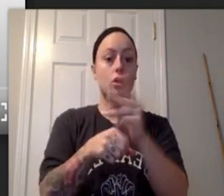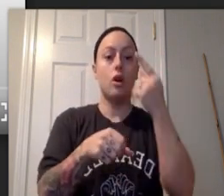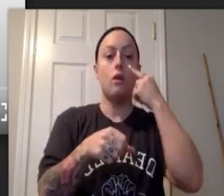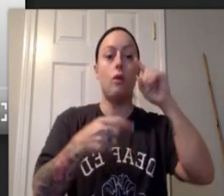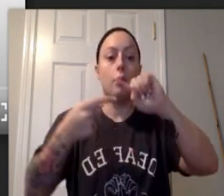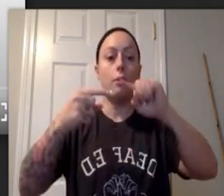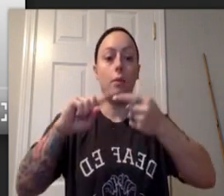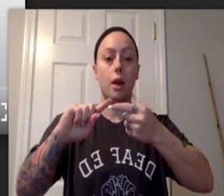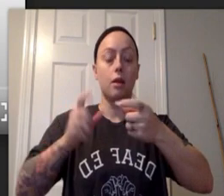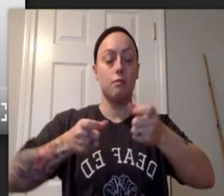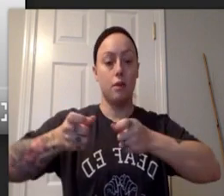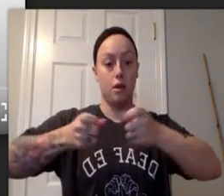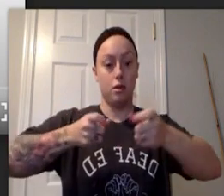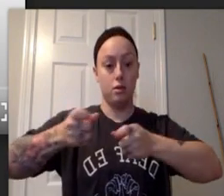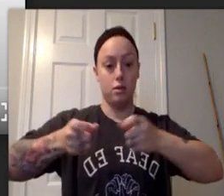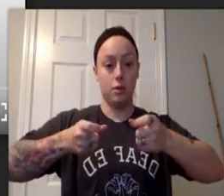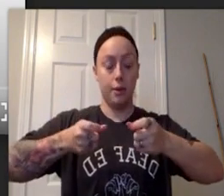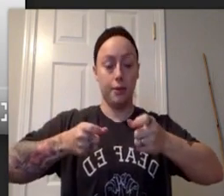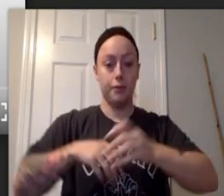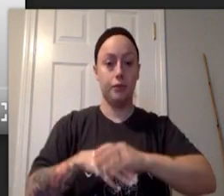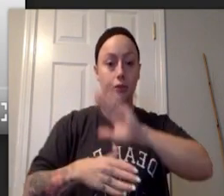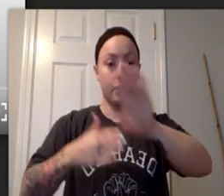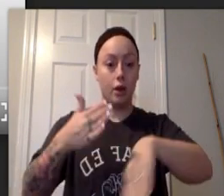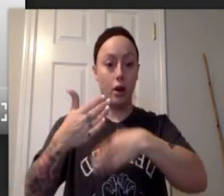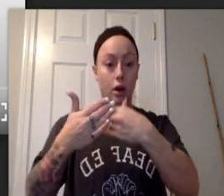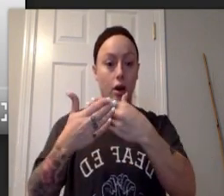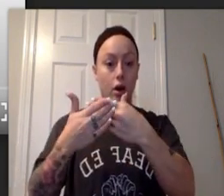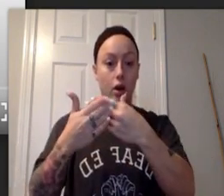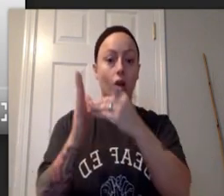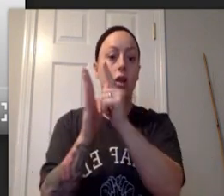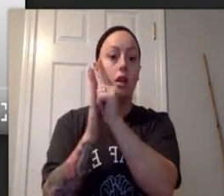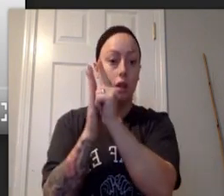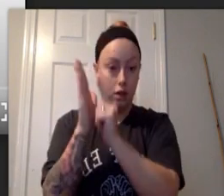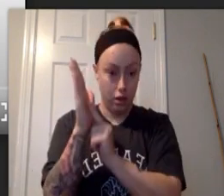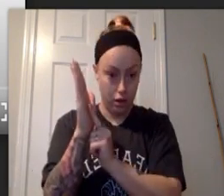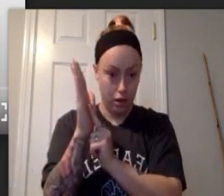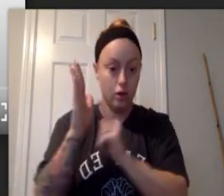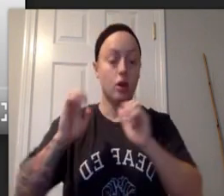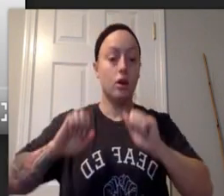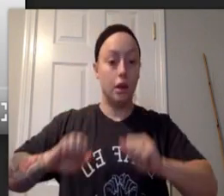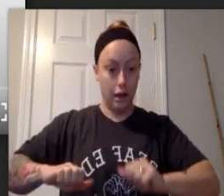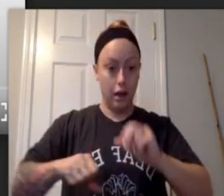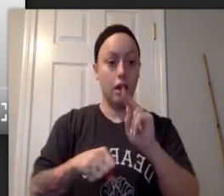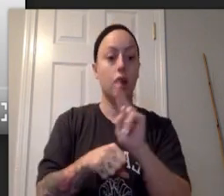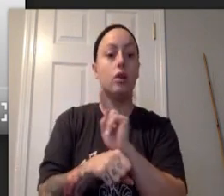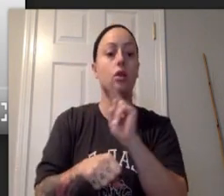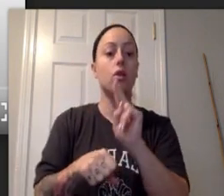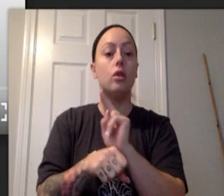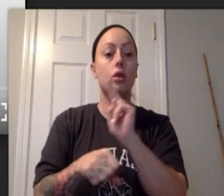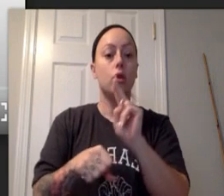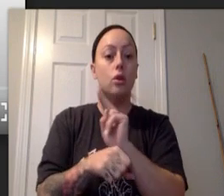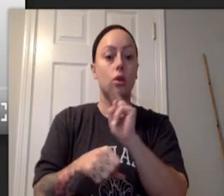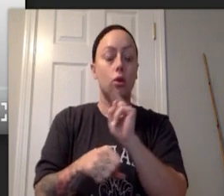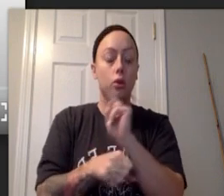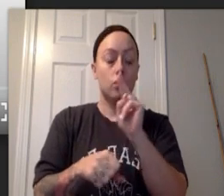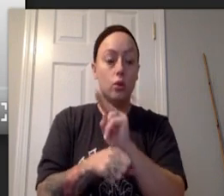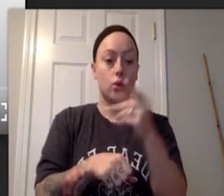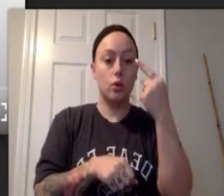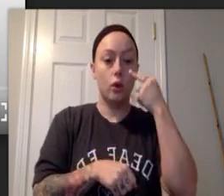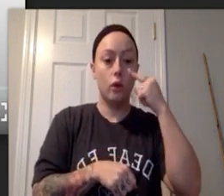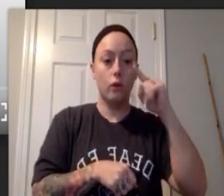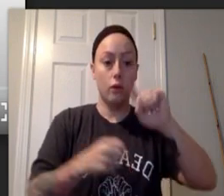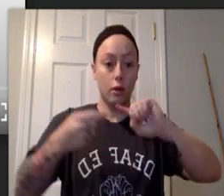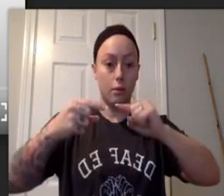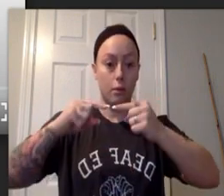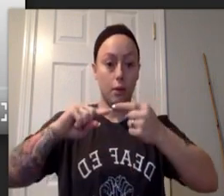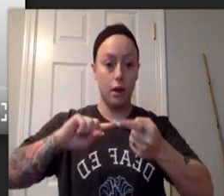management. Pretty much all of these are legal and used in clinical pain management in one form or another.